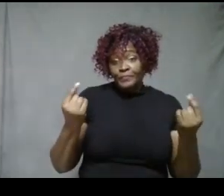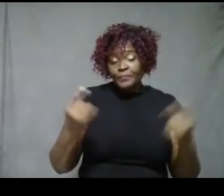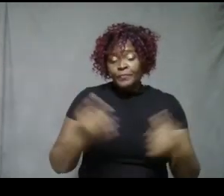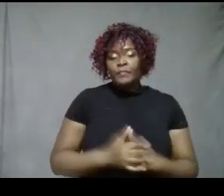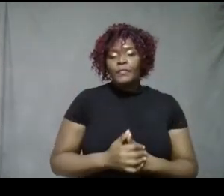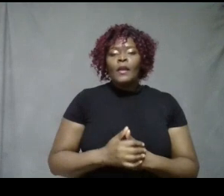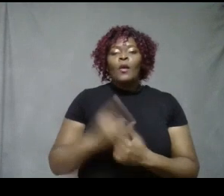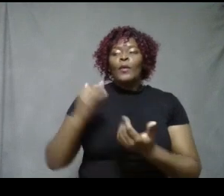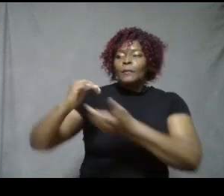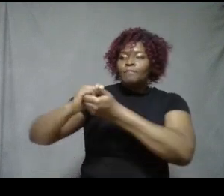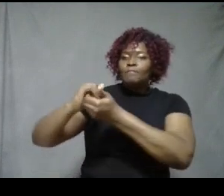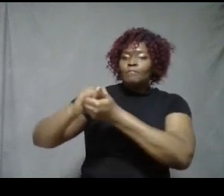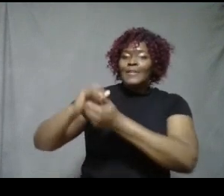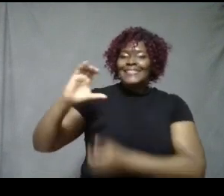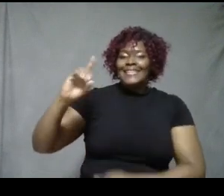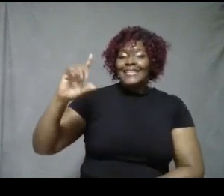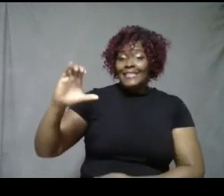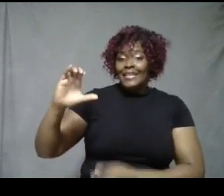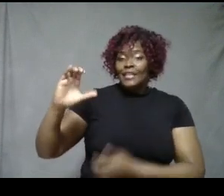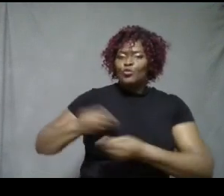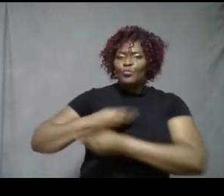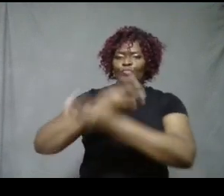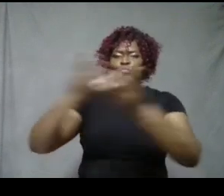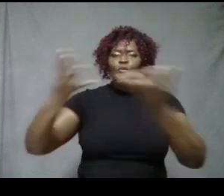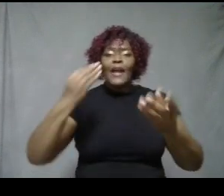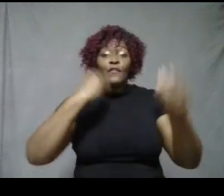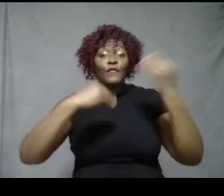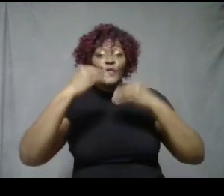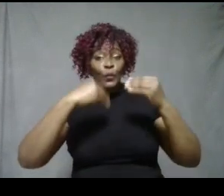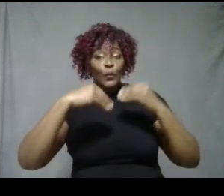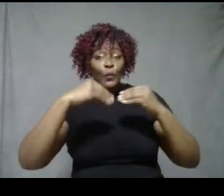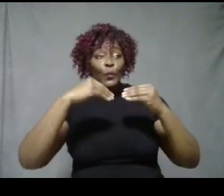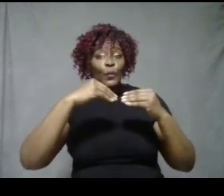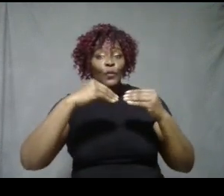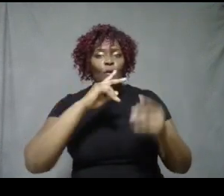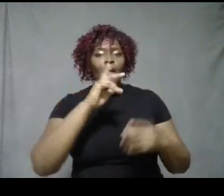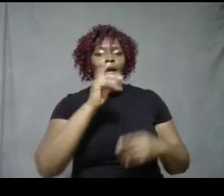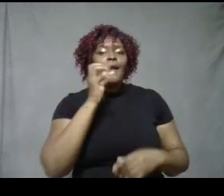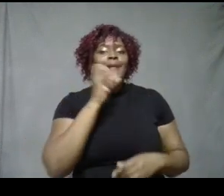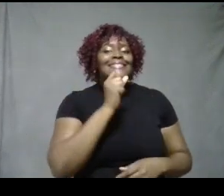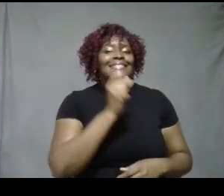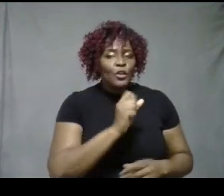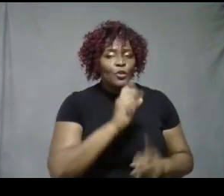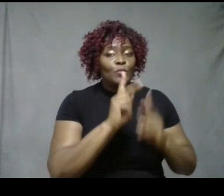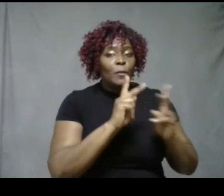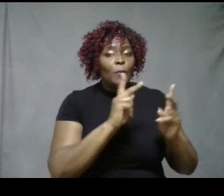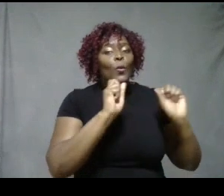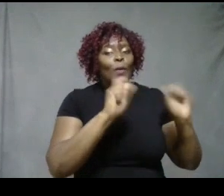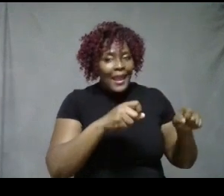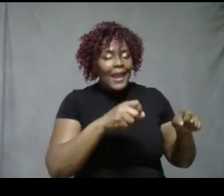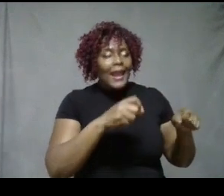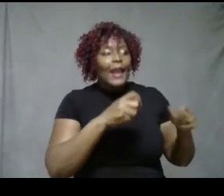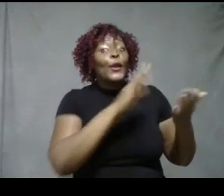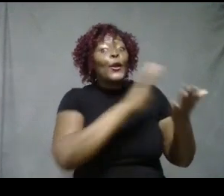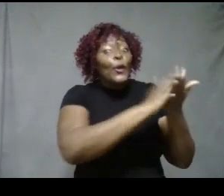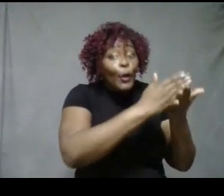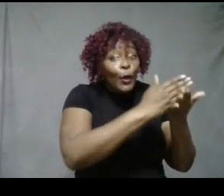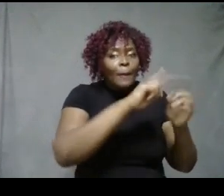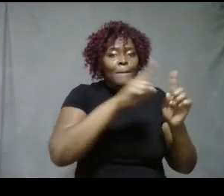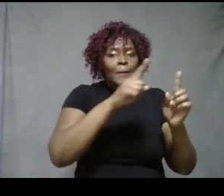CDC to provide food baskets for seniors who can cook, but didn't have the means to buy the food